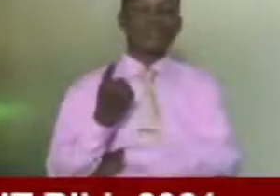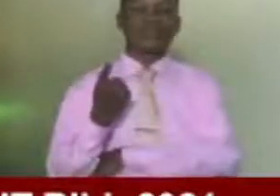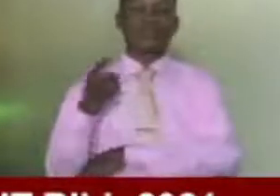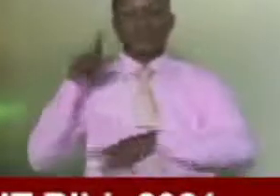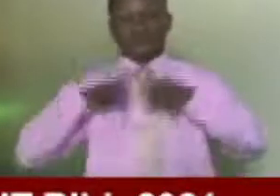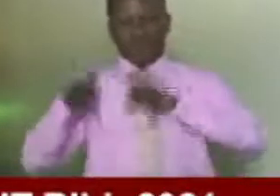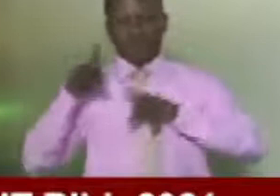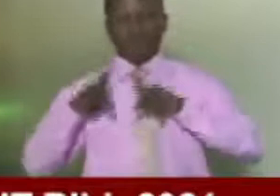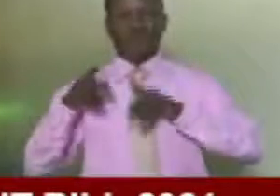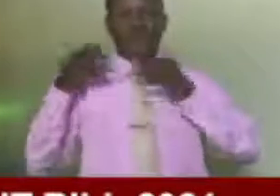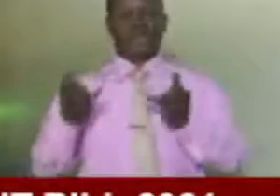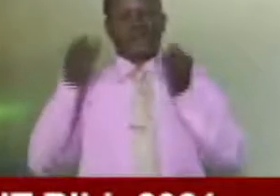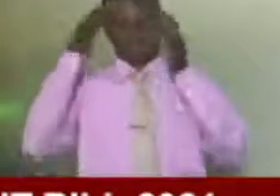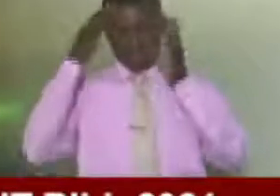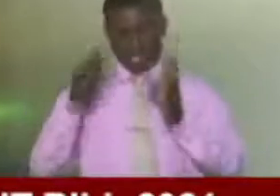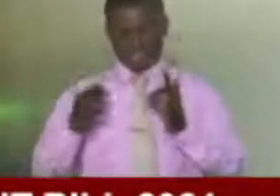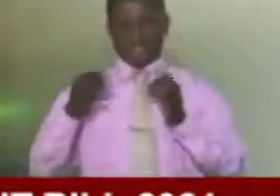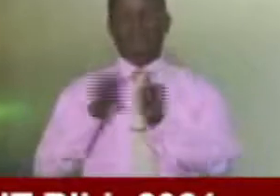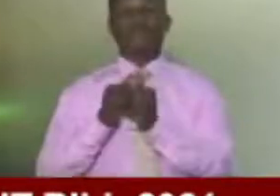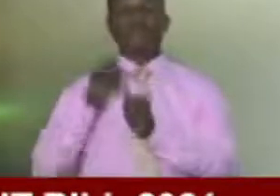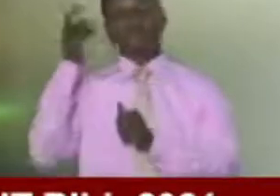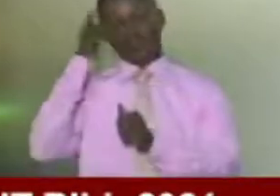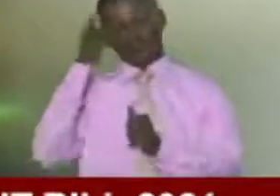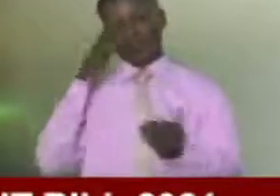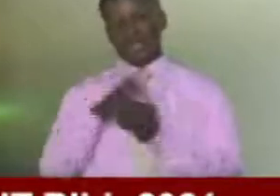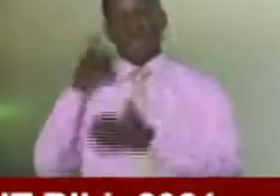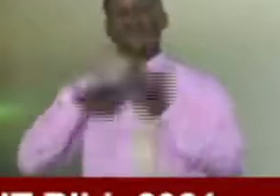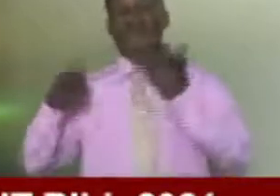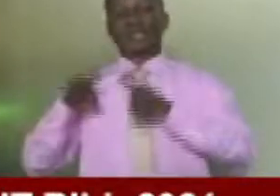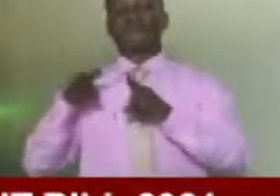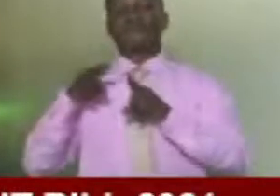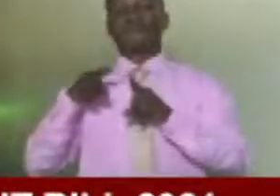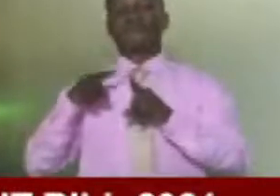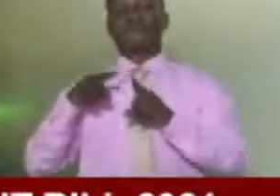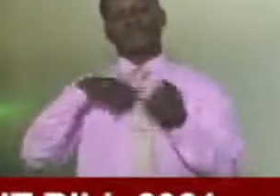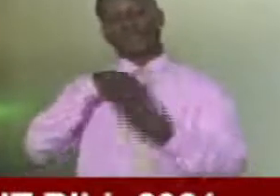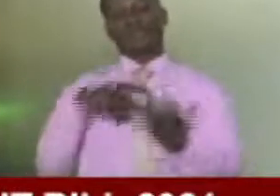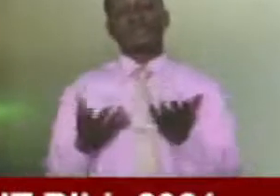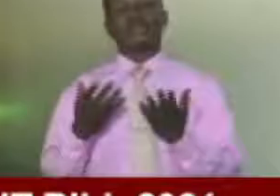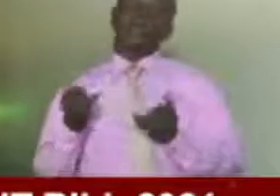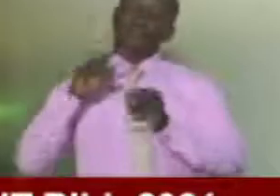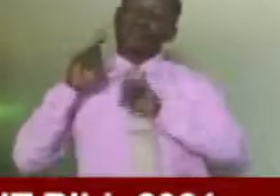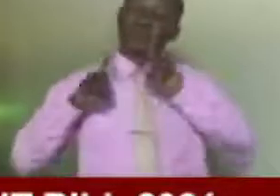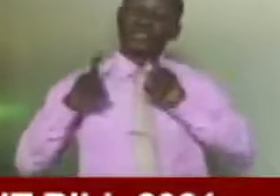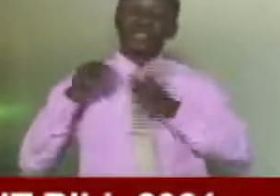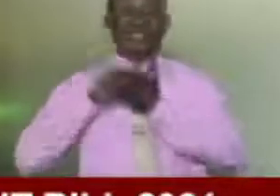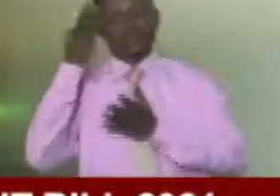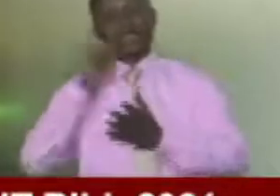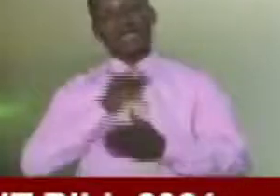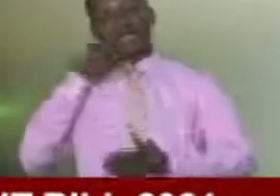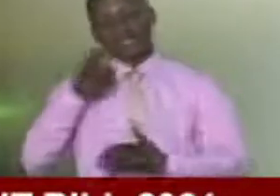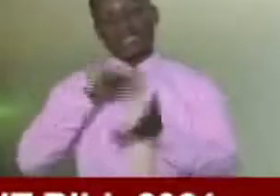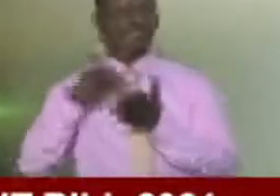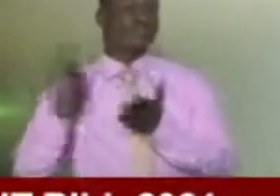now decided with the governor against what happened in PDP. So I think the question, that's why I tell you sometimes, is